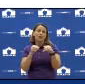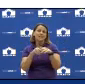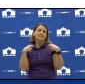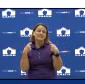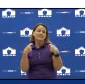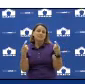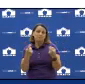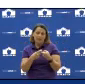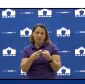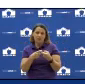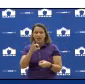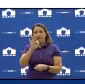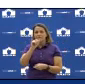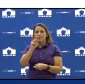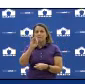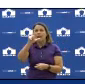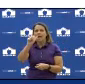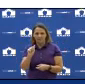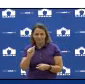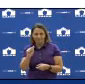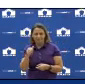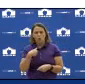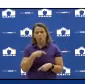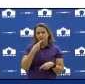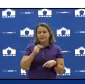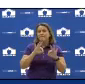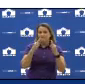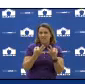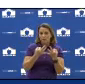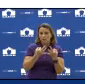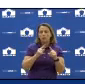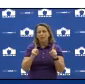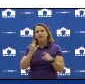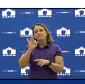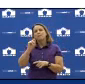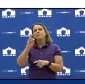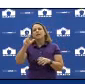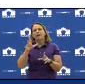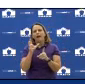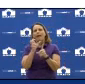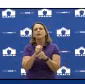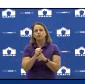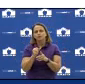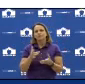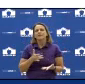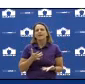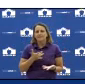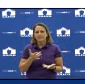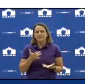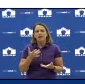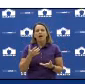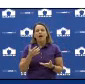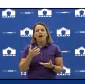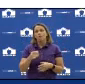in Spanish, familia. We could have said family, but familia really captures the essence of